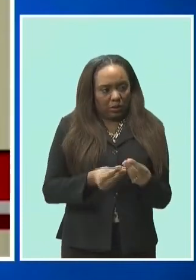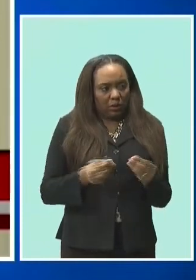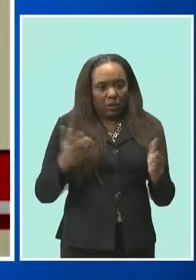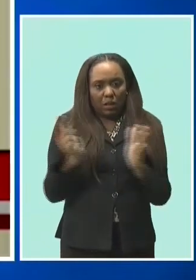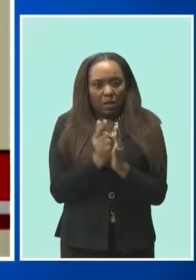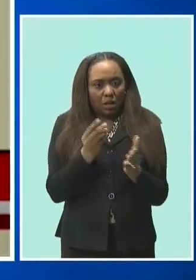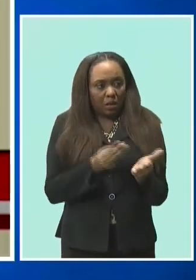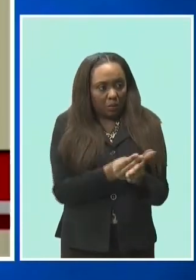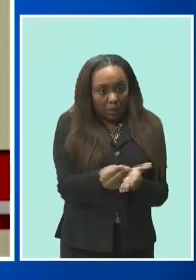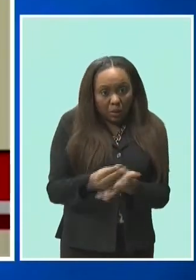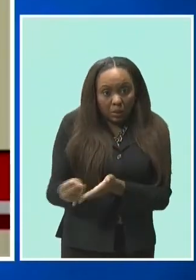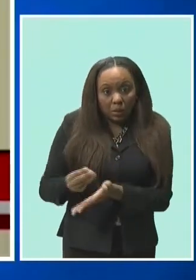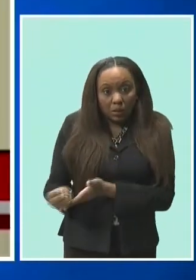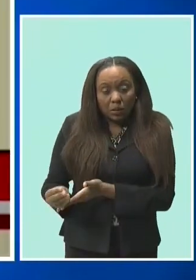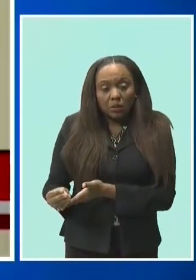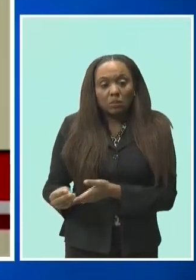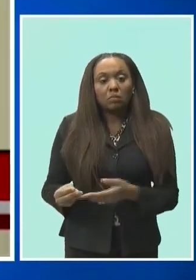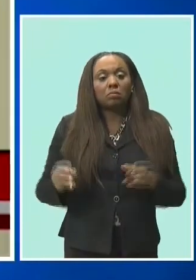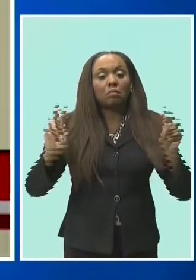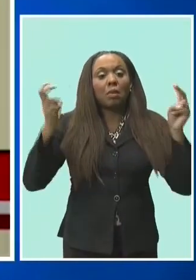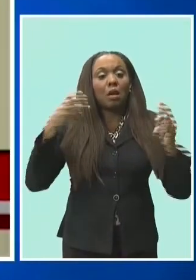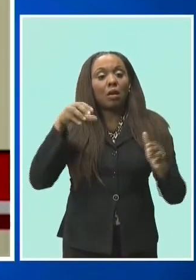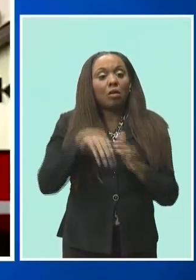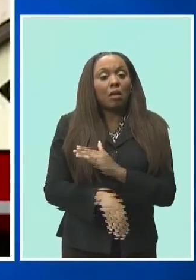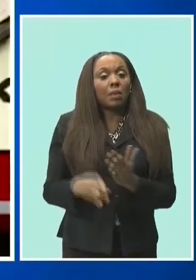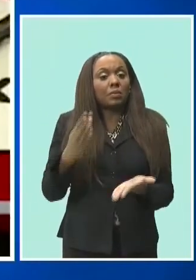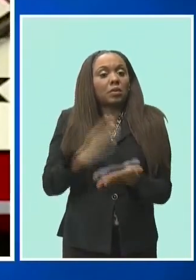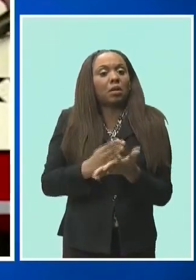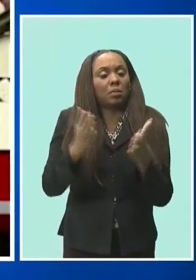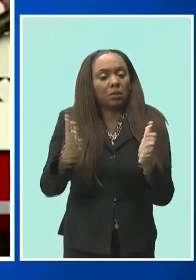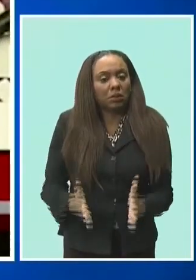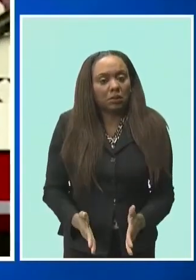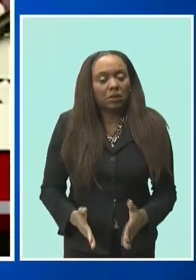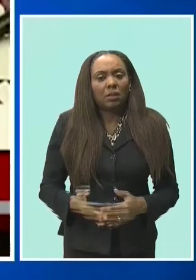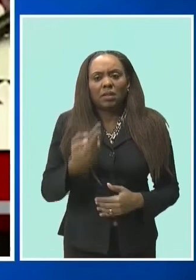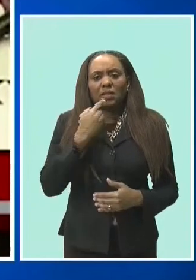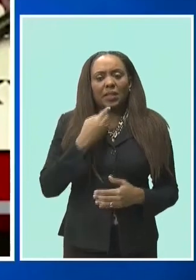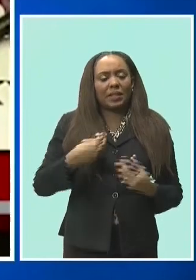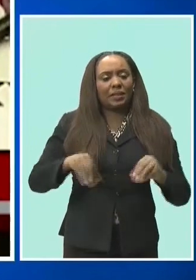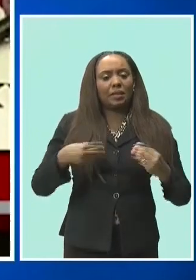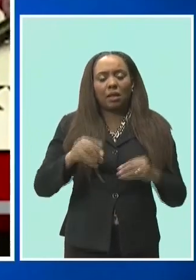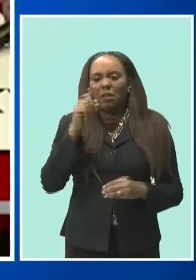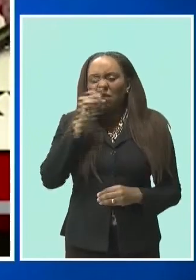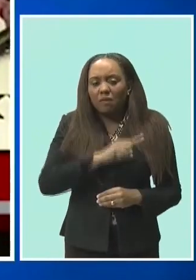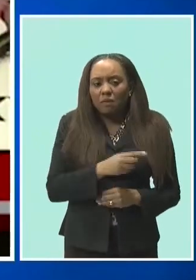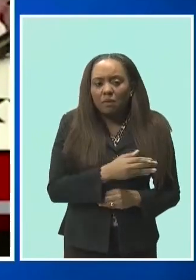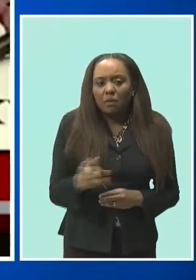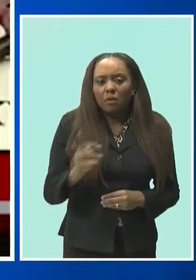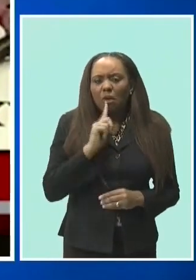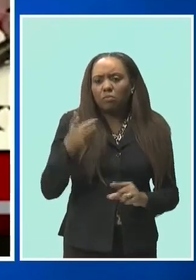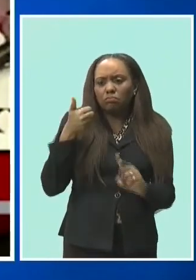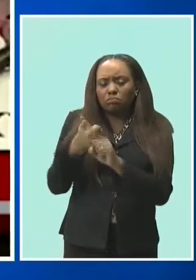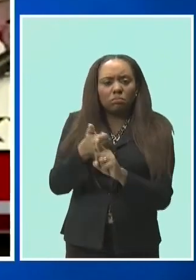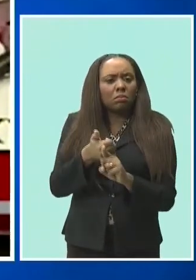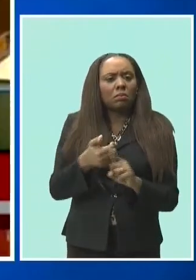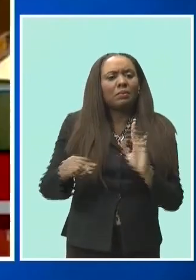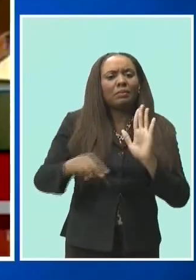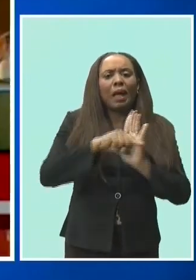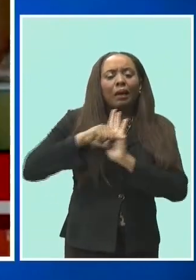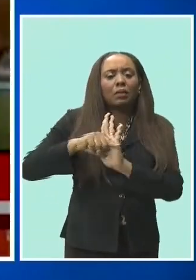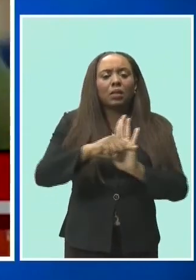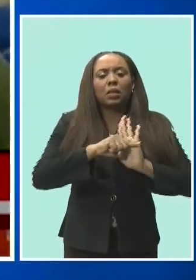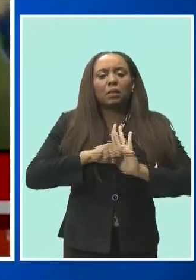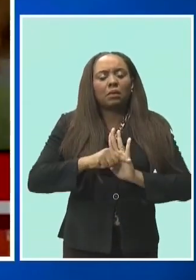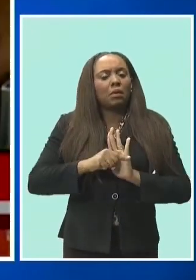Director of Crime Stoppers Trinidad and Tobago, Darren Carmichael. He said the sale of counterfeit products could have a severe impact on the economy and